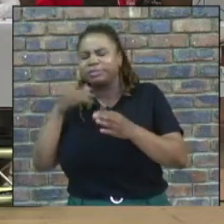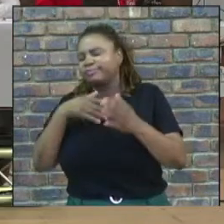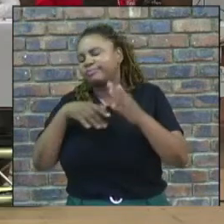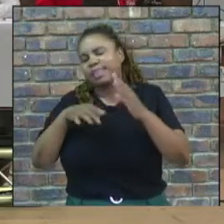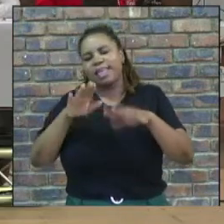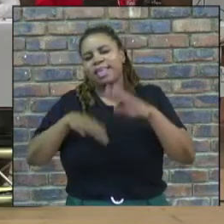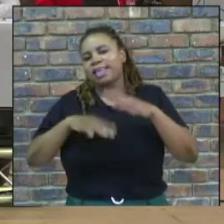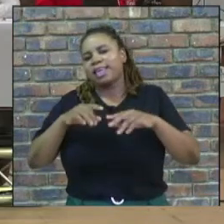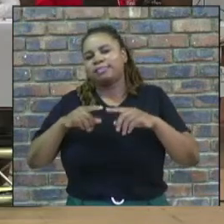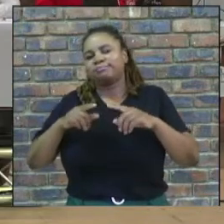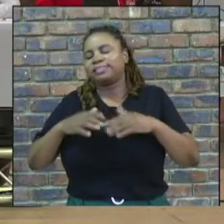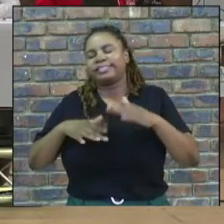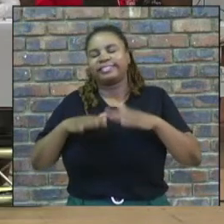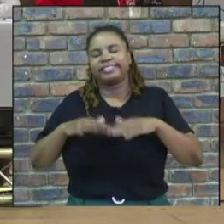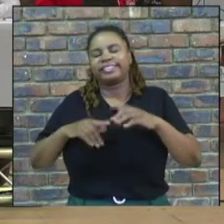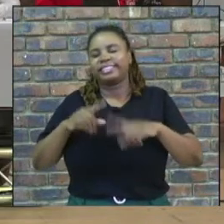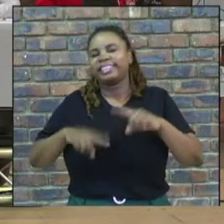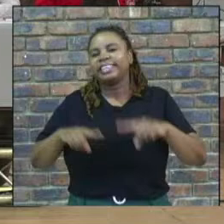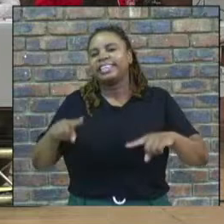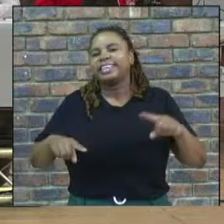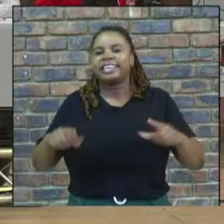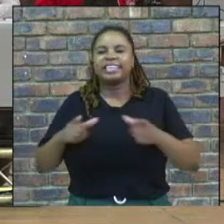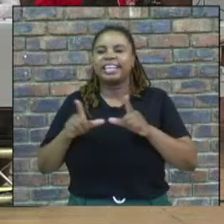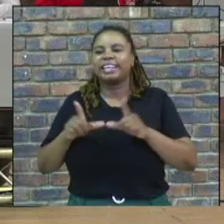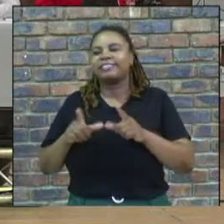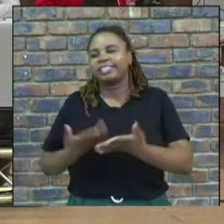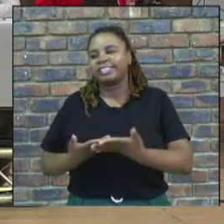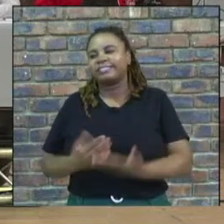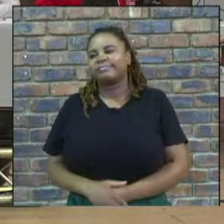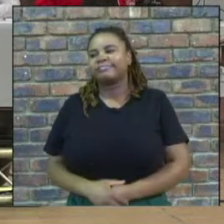le sa tswa. Go na le additional hands.